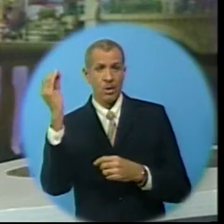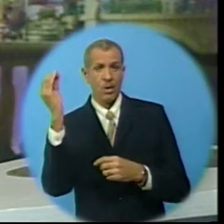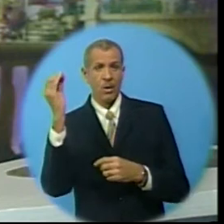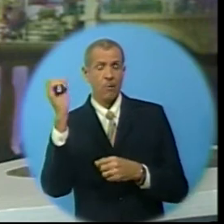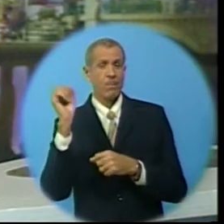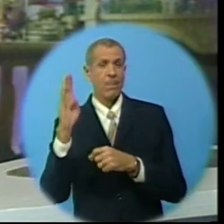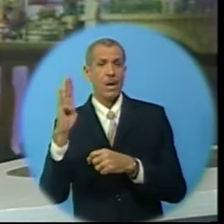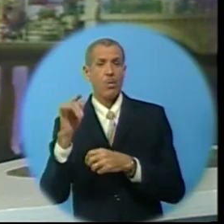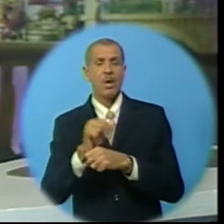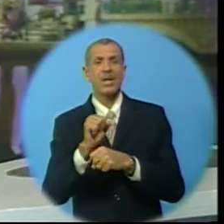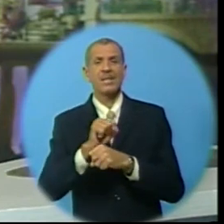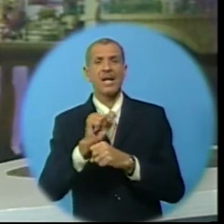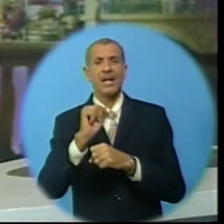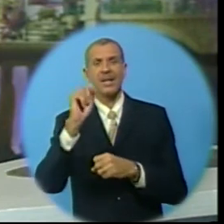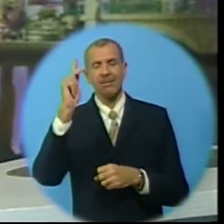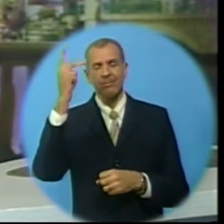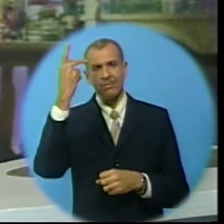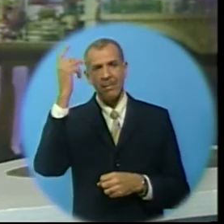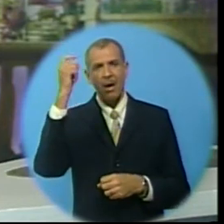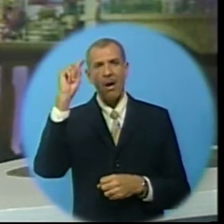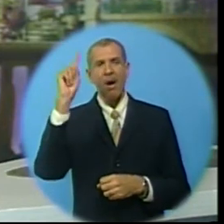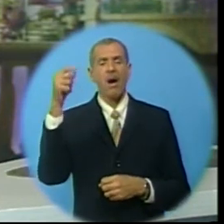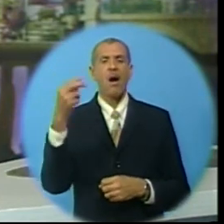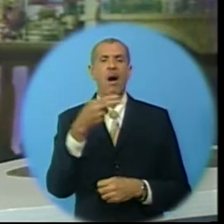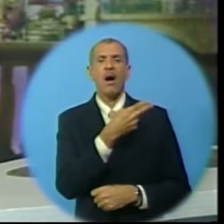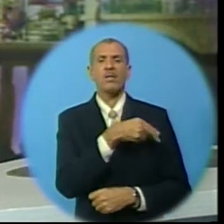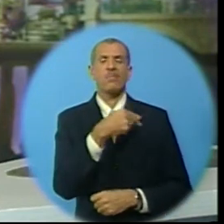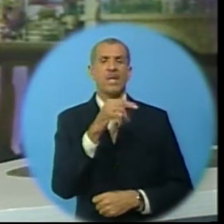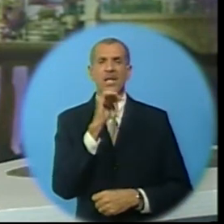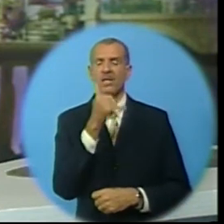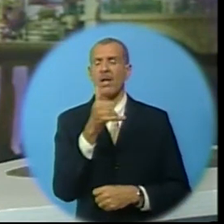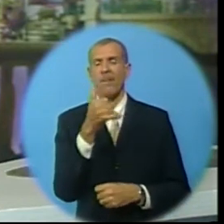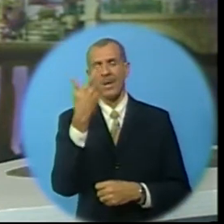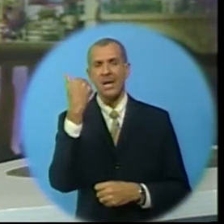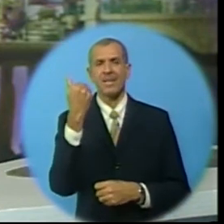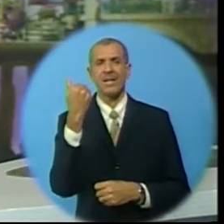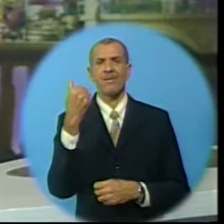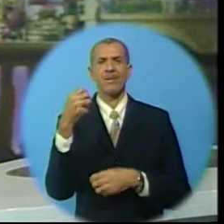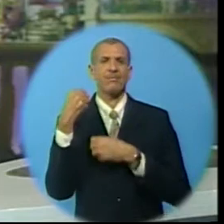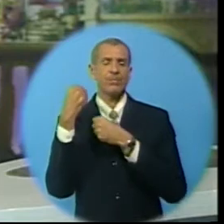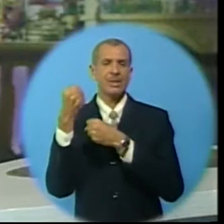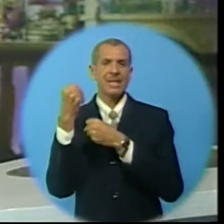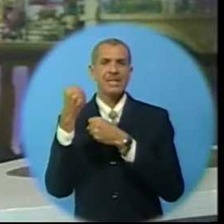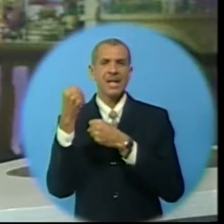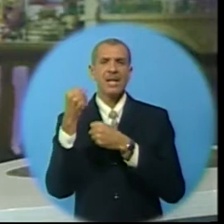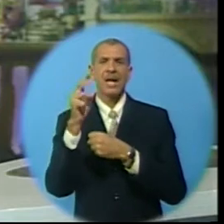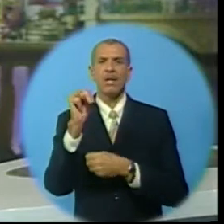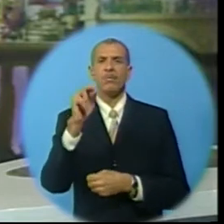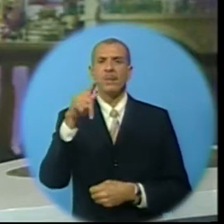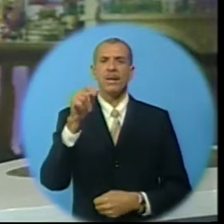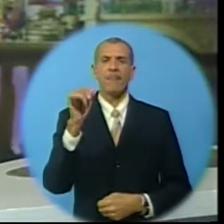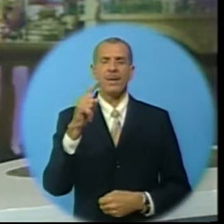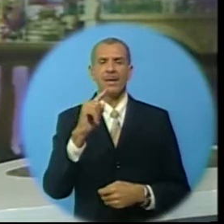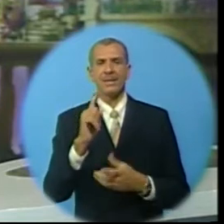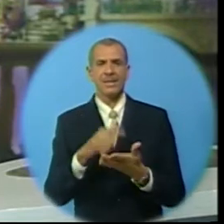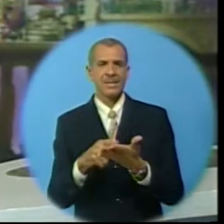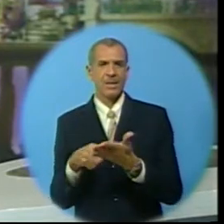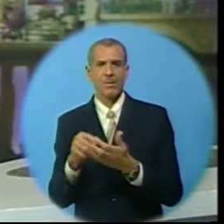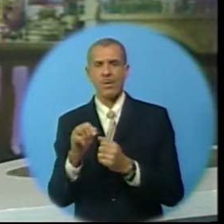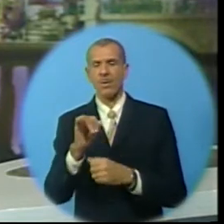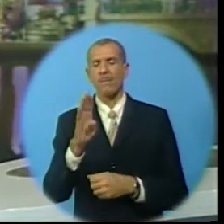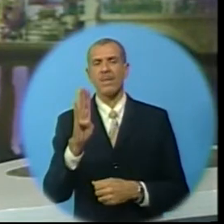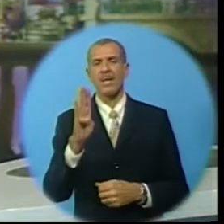psychiatric hospital is in no way connected to the ongoing industrial action by the NUPW in its dispute with the